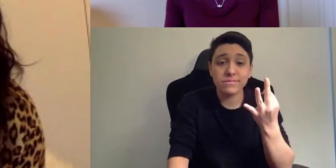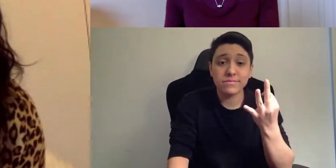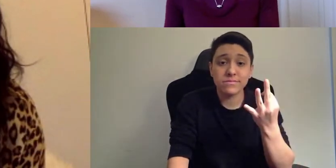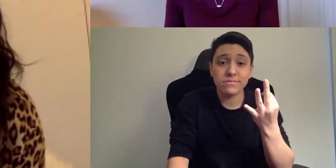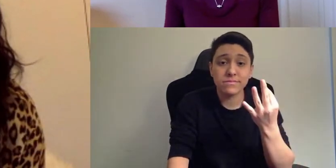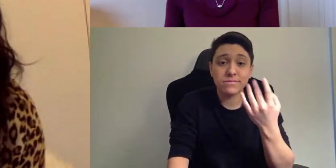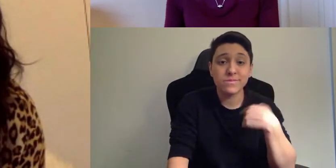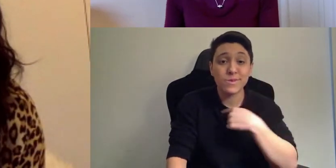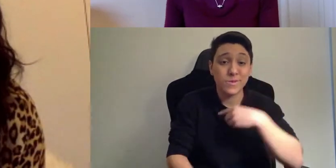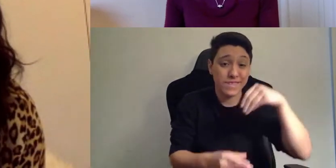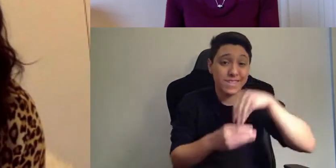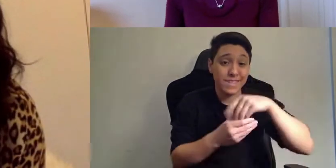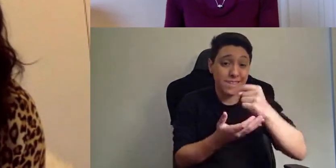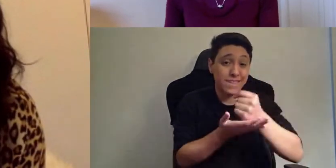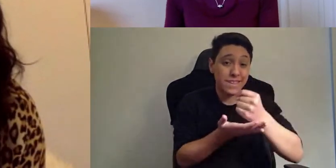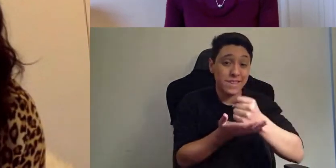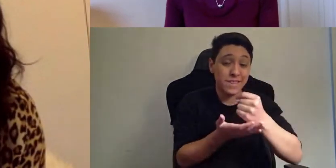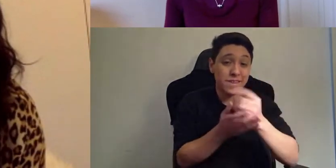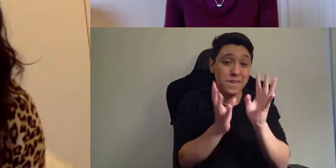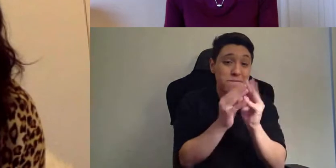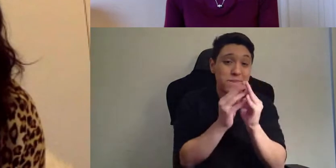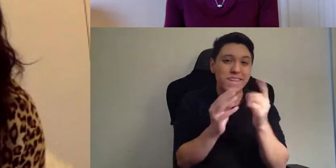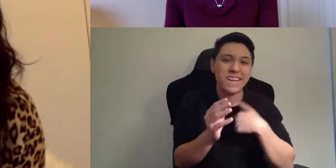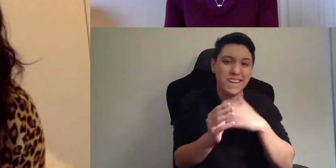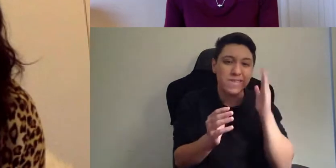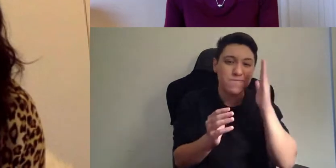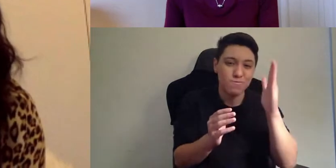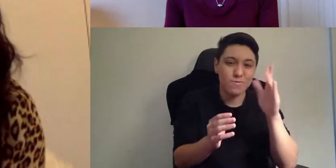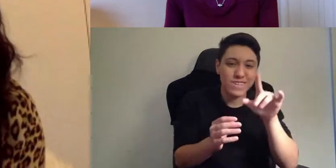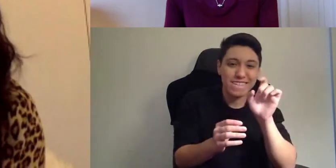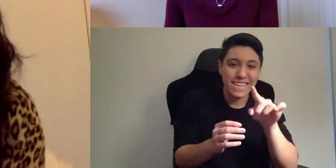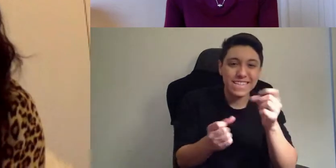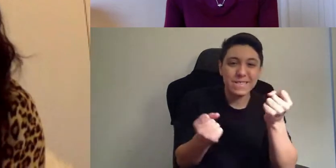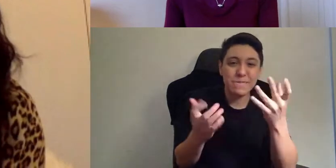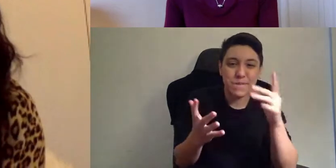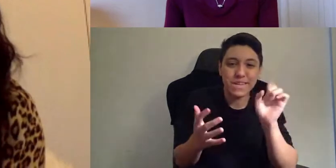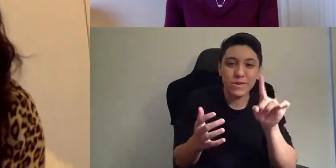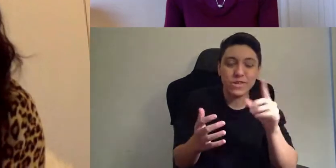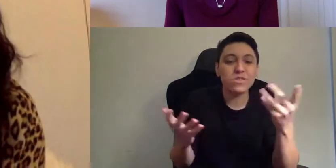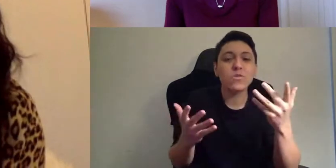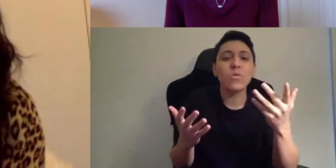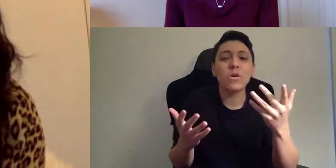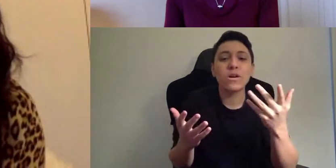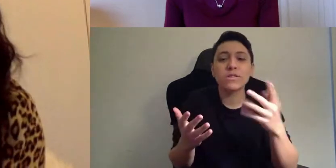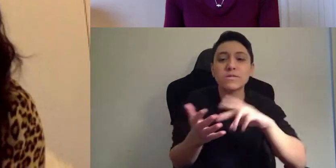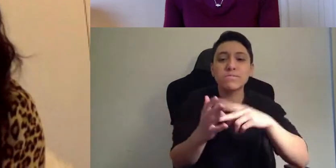If we were in a therapy session, I would be asking a lot of questions about what brings meaning for you.